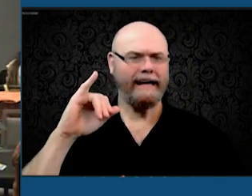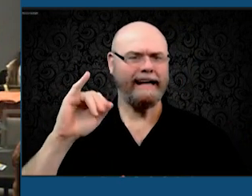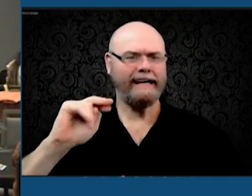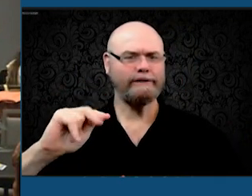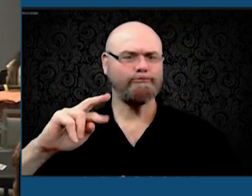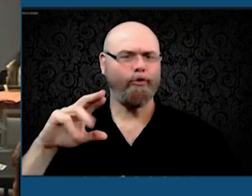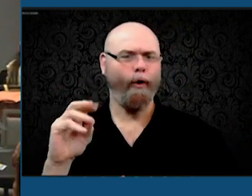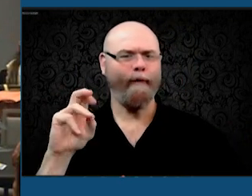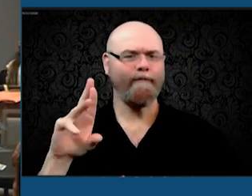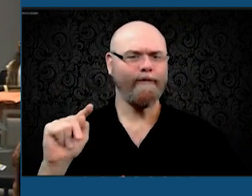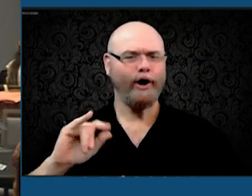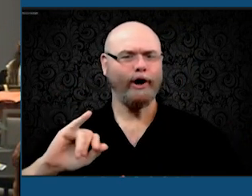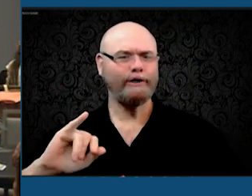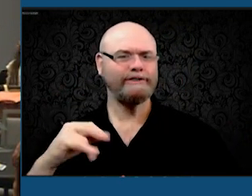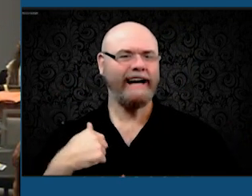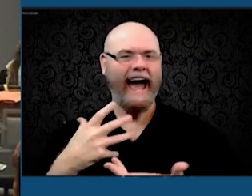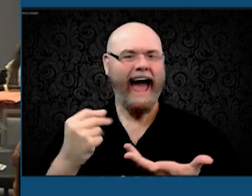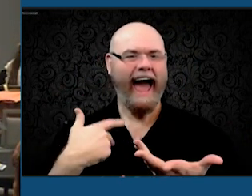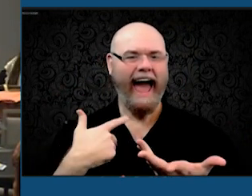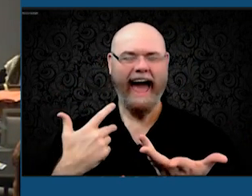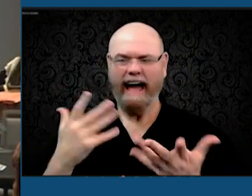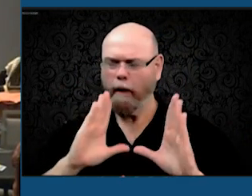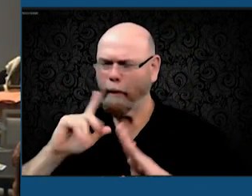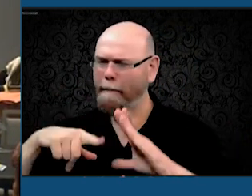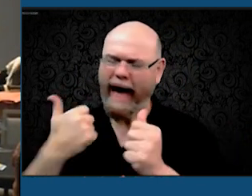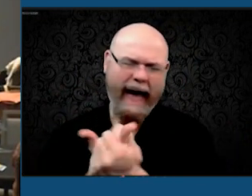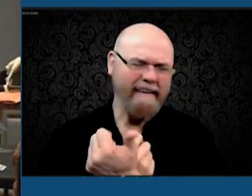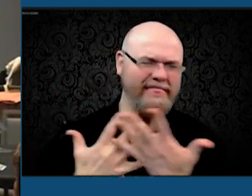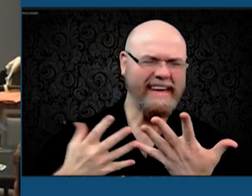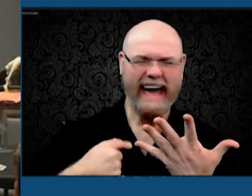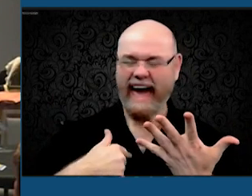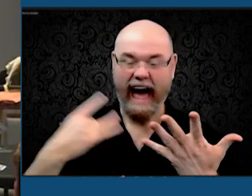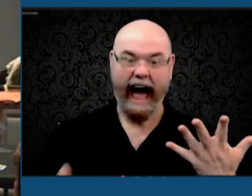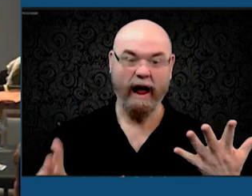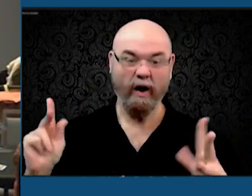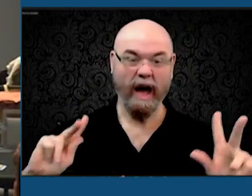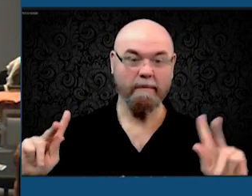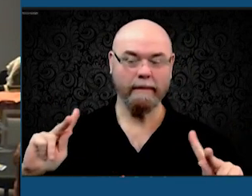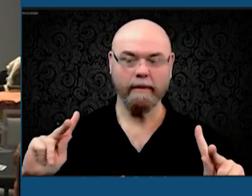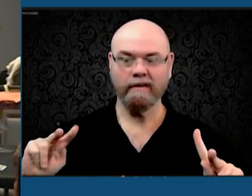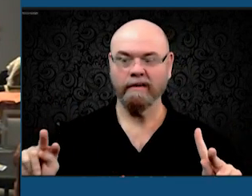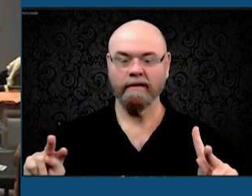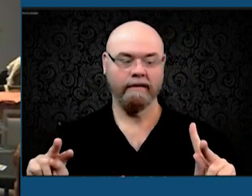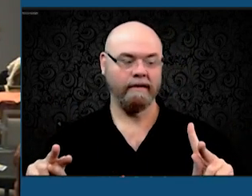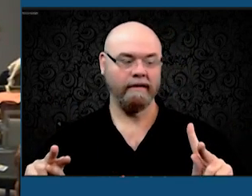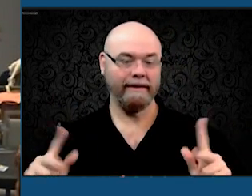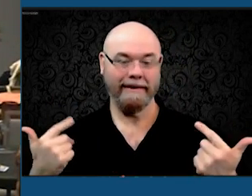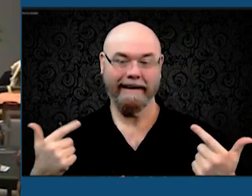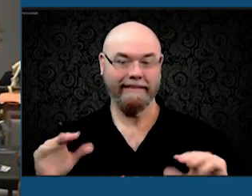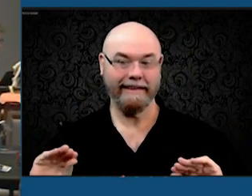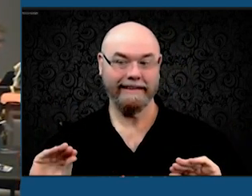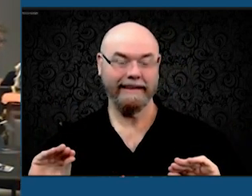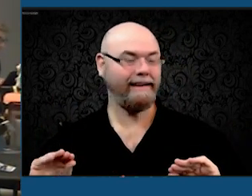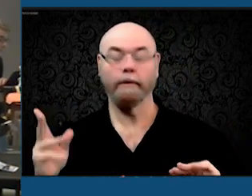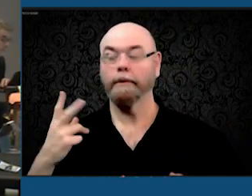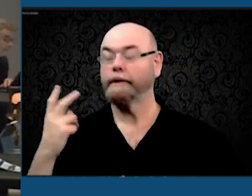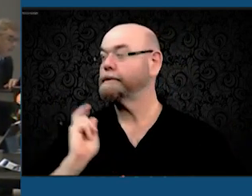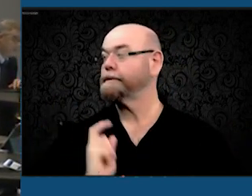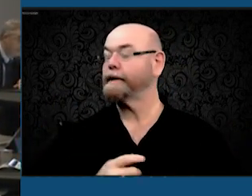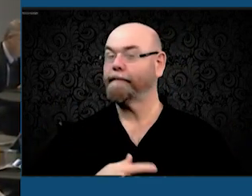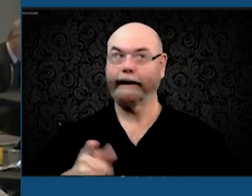people. Just kidding. This is a tough group. I mean, I can't even use humor.